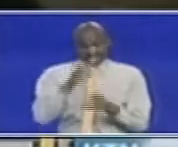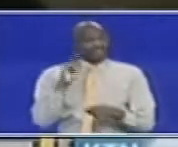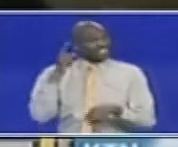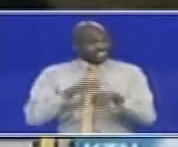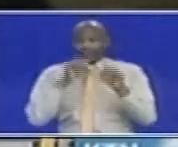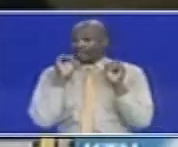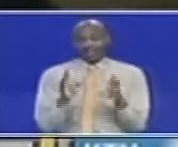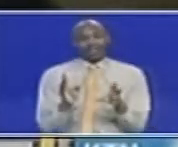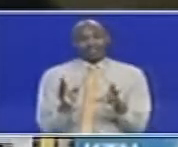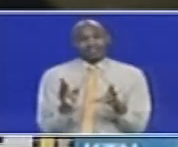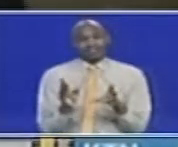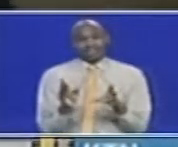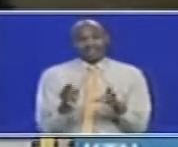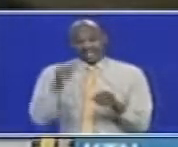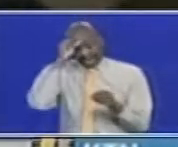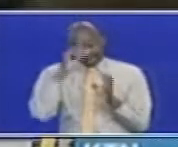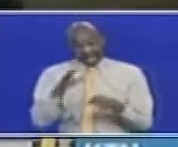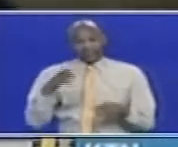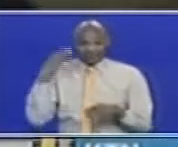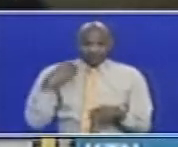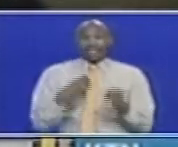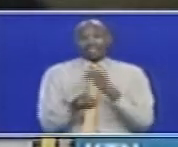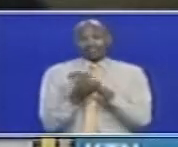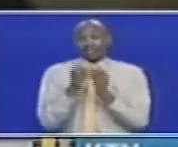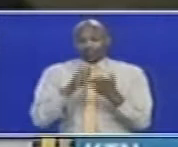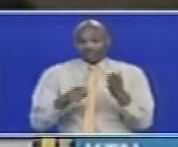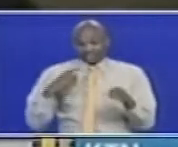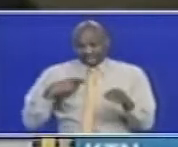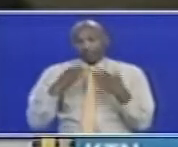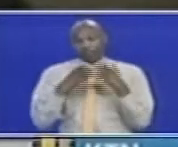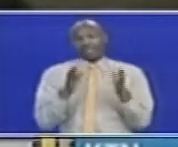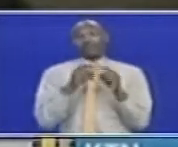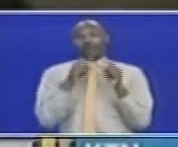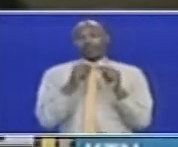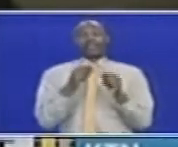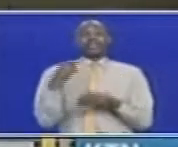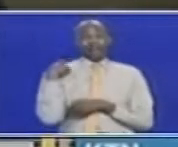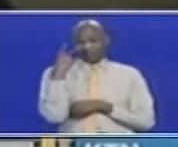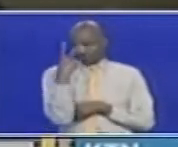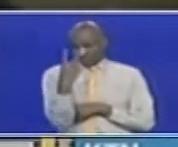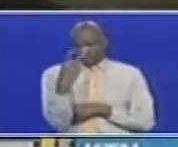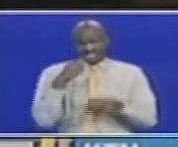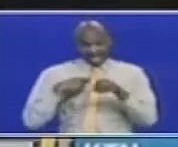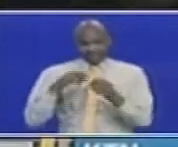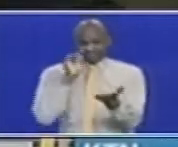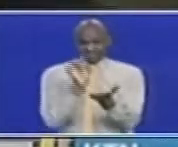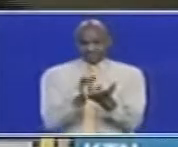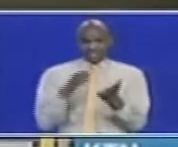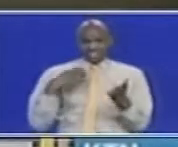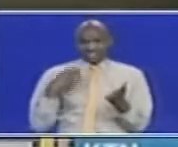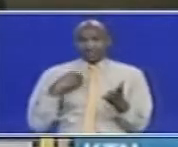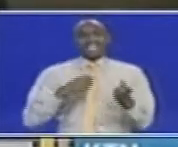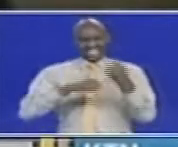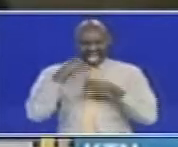time. The governor will ably explain that in his opening statements. Number two, the impeachment proceedings was a knee-jerk